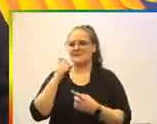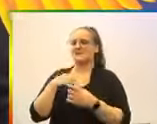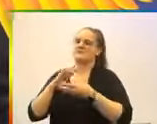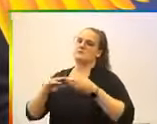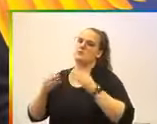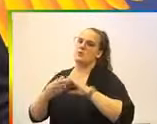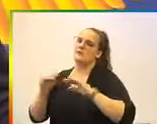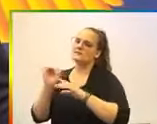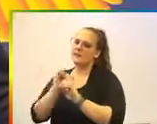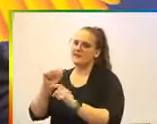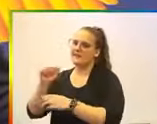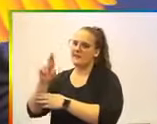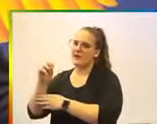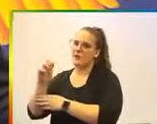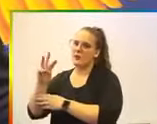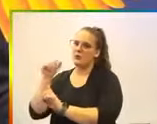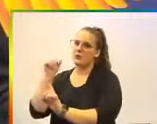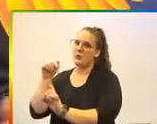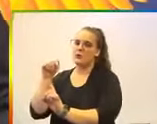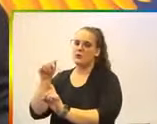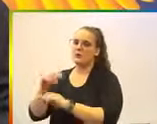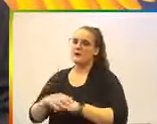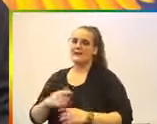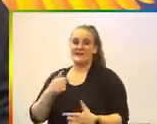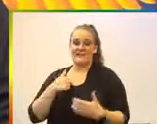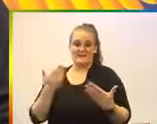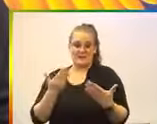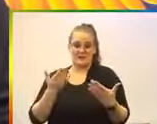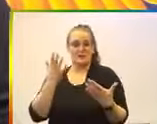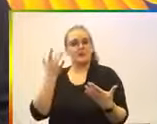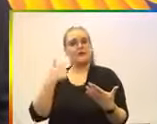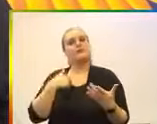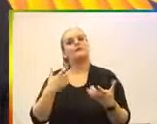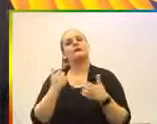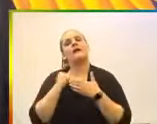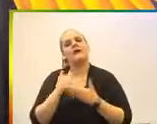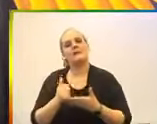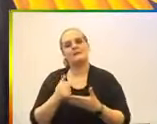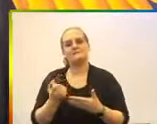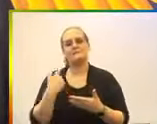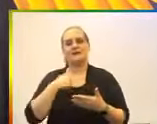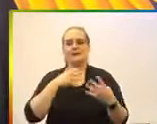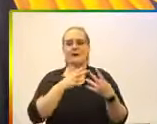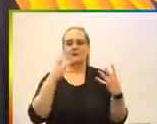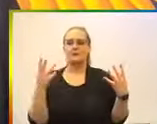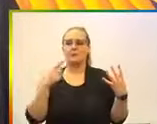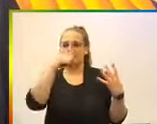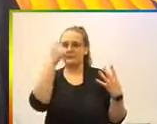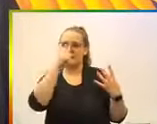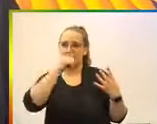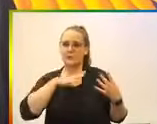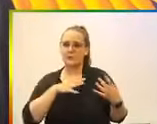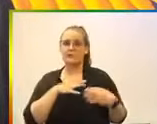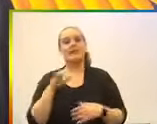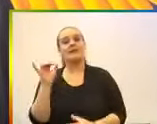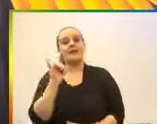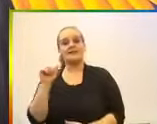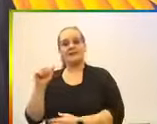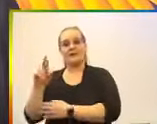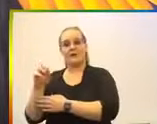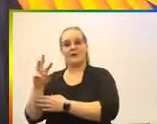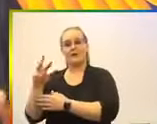And I'm here because I want to help. I'm a queer Black woman, and like Arrow, I often feel out of